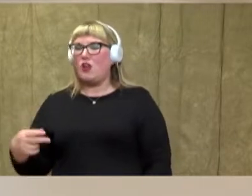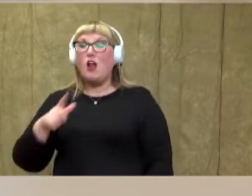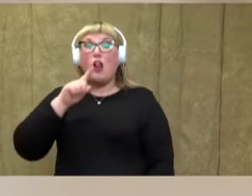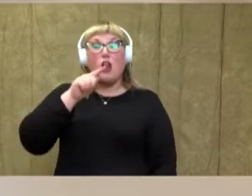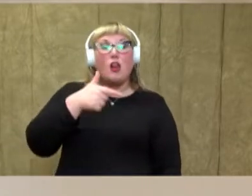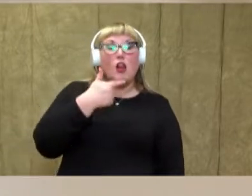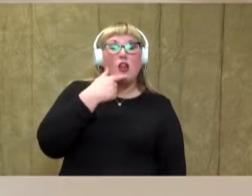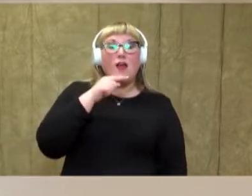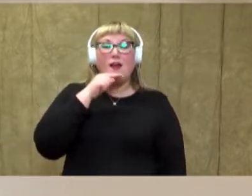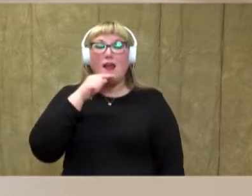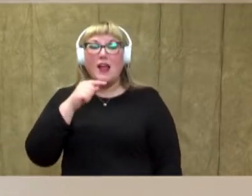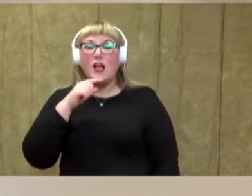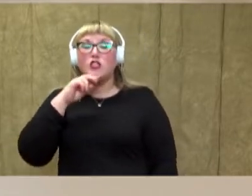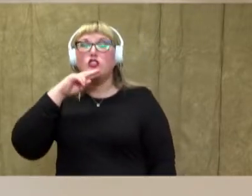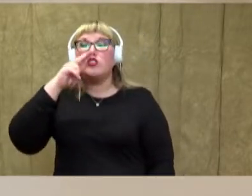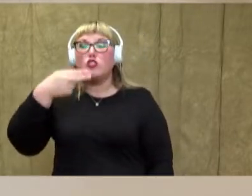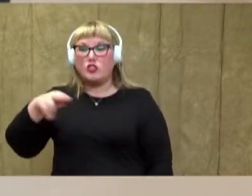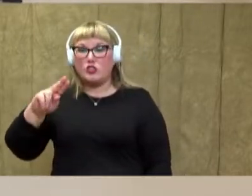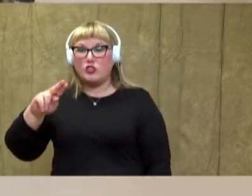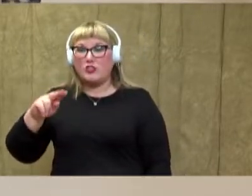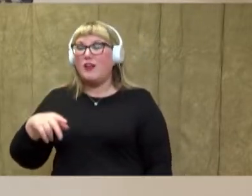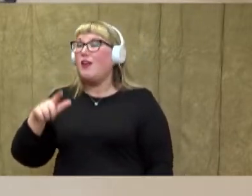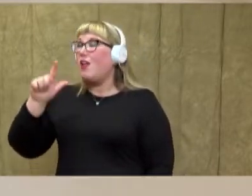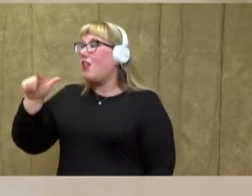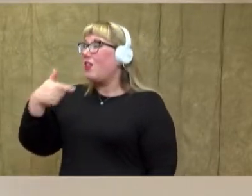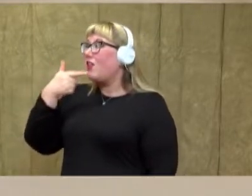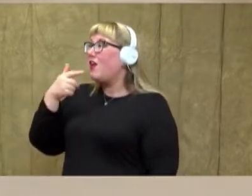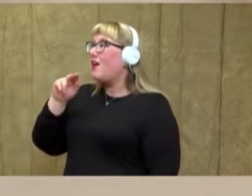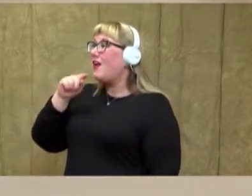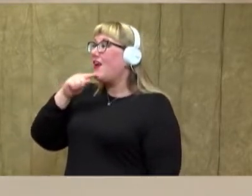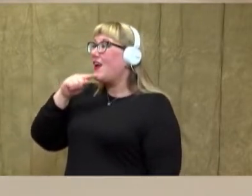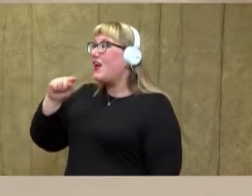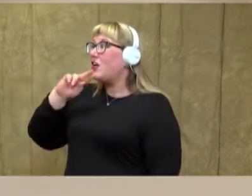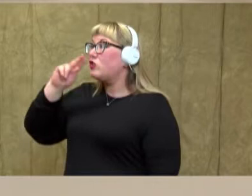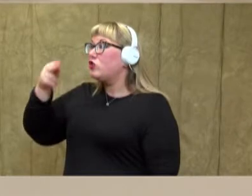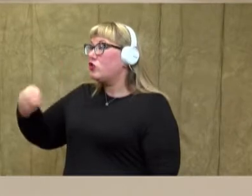Ash, lash. What word do you hear?